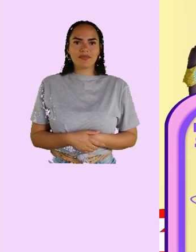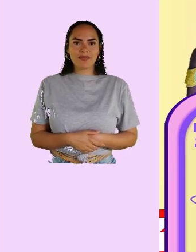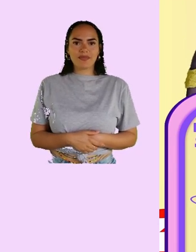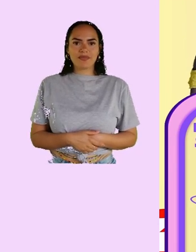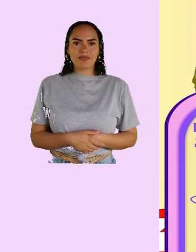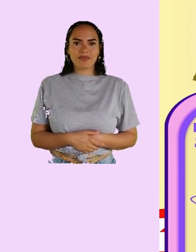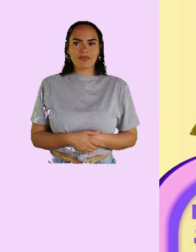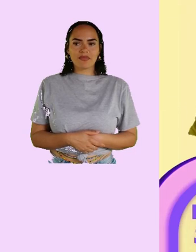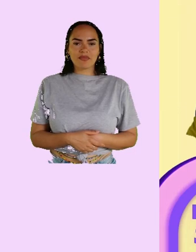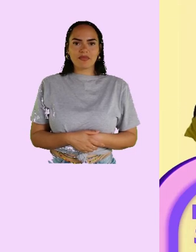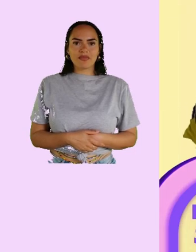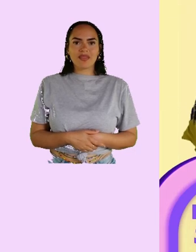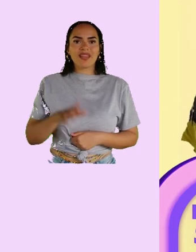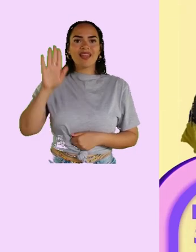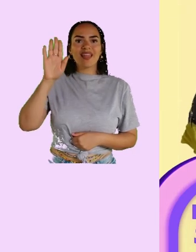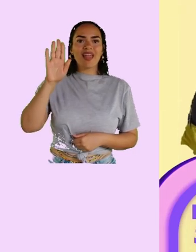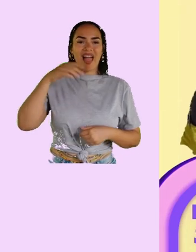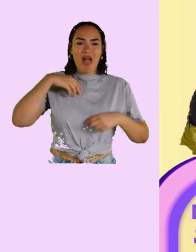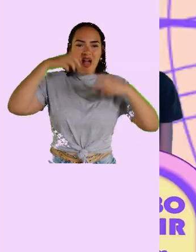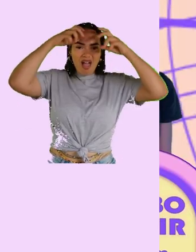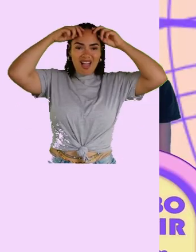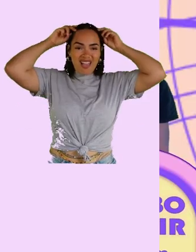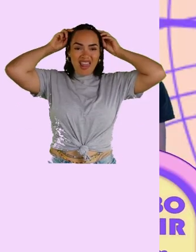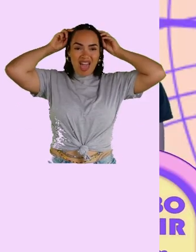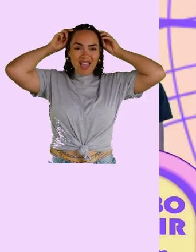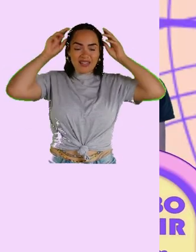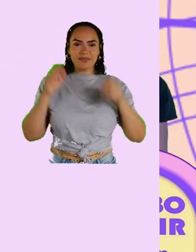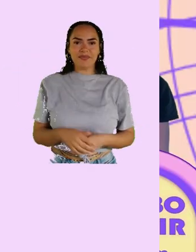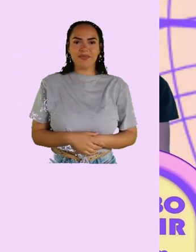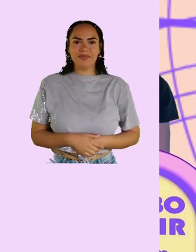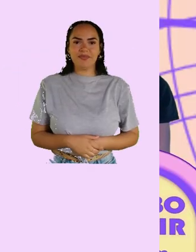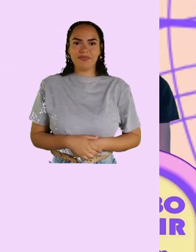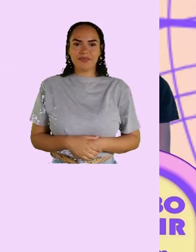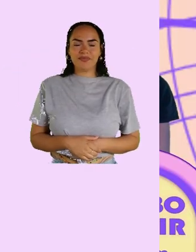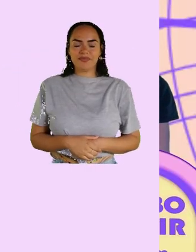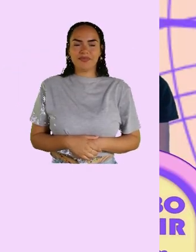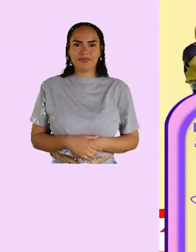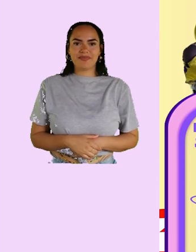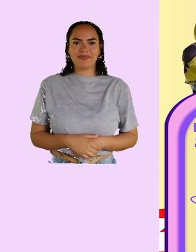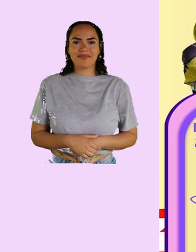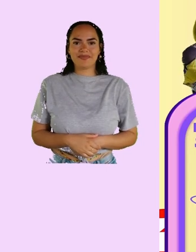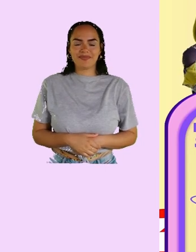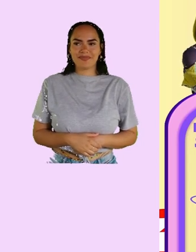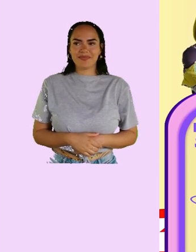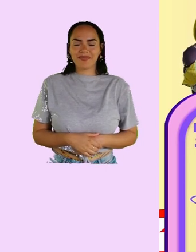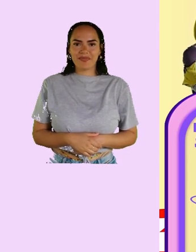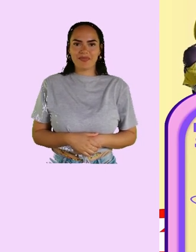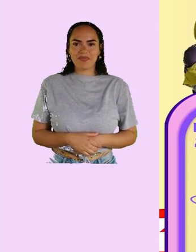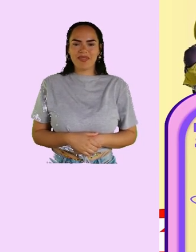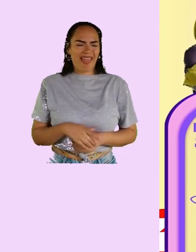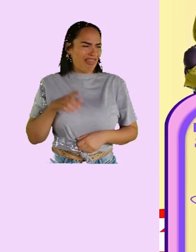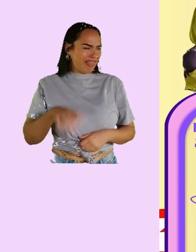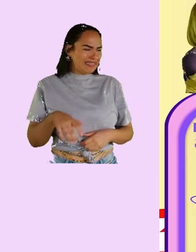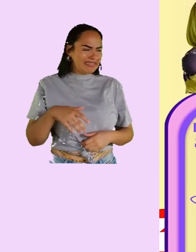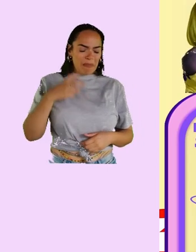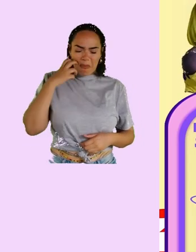Himbo Samiir? Is it our receding hairline? Correct! That is another point to you, Himbo, bringing you to 8 as well. This is